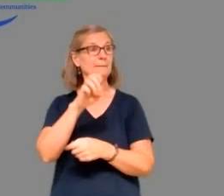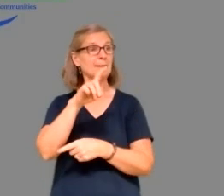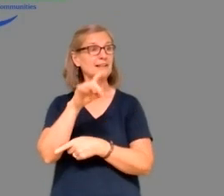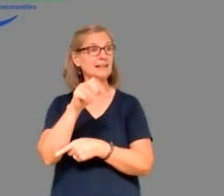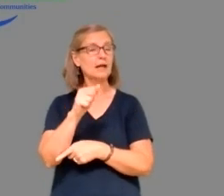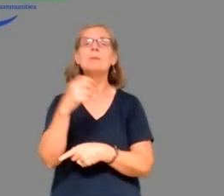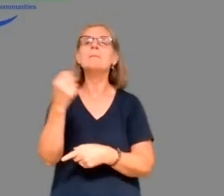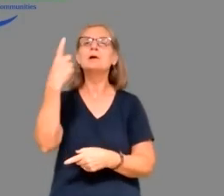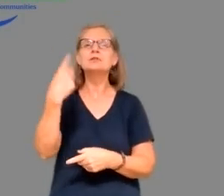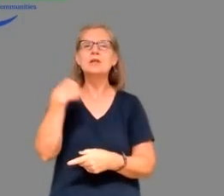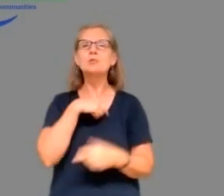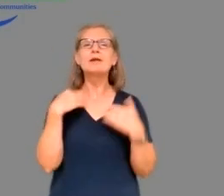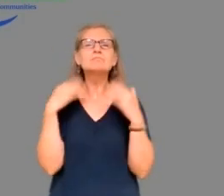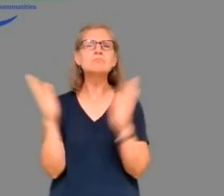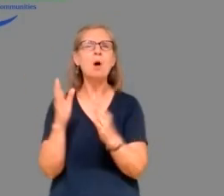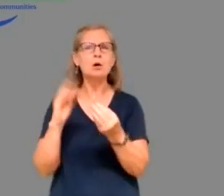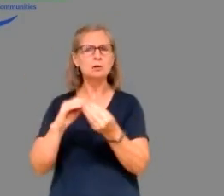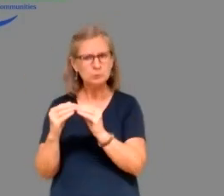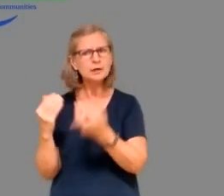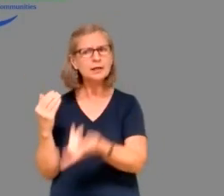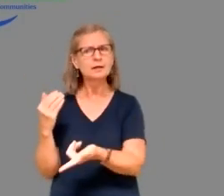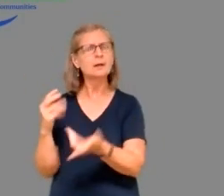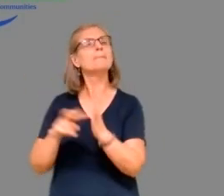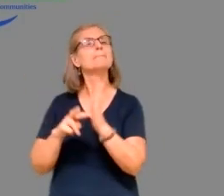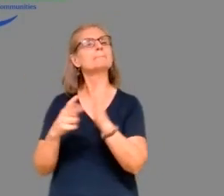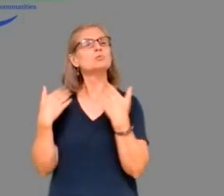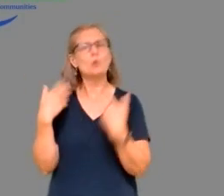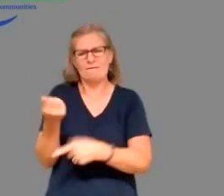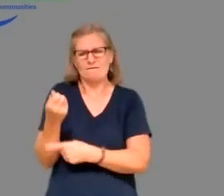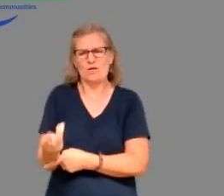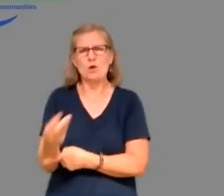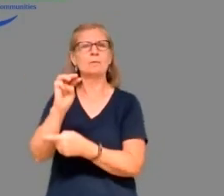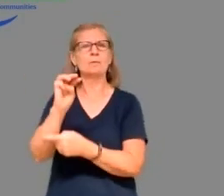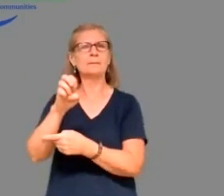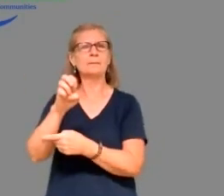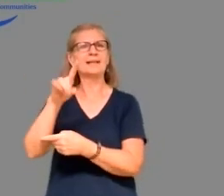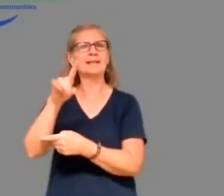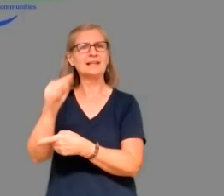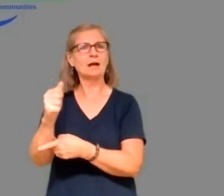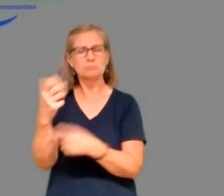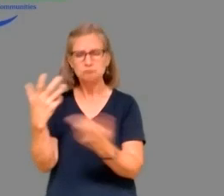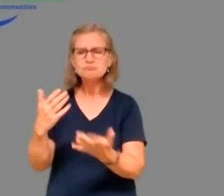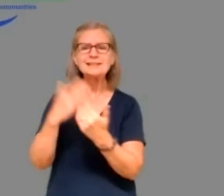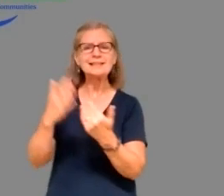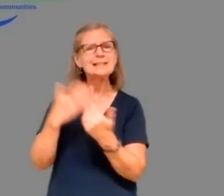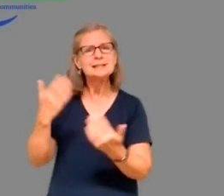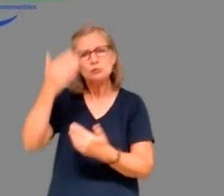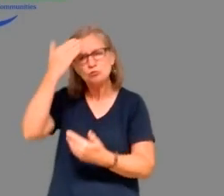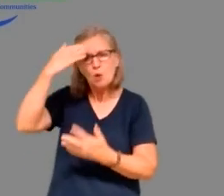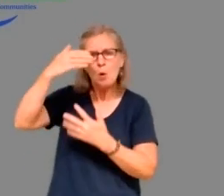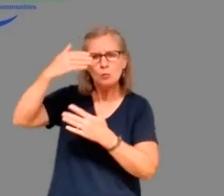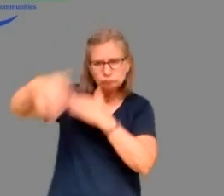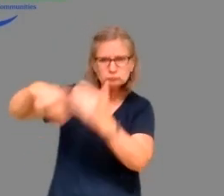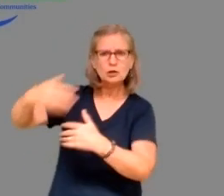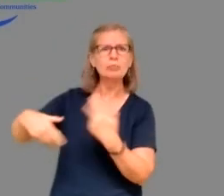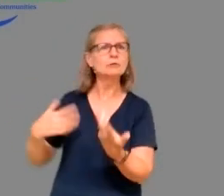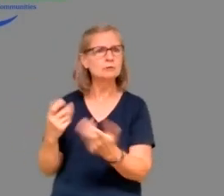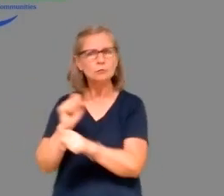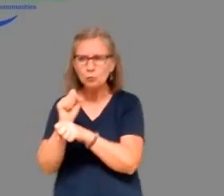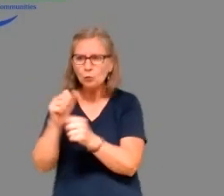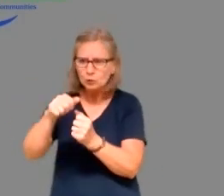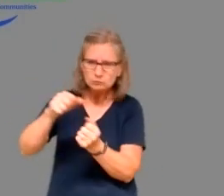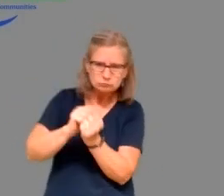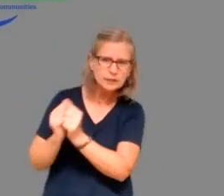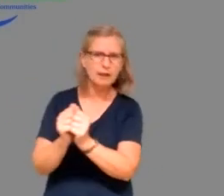have a lot of them. So it's easy to get to know them. It's easy to build a rapport with them and really work as a team to get the community the information that they need to